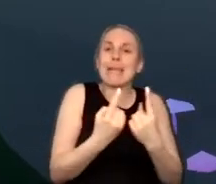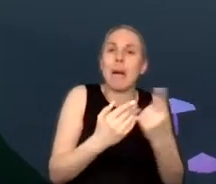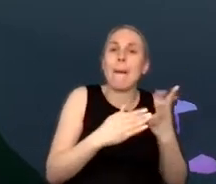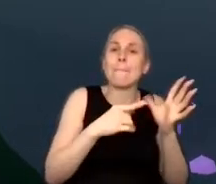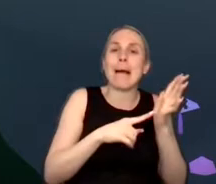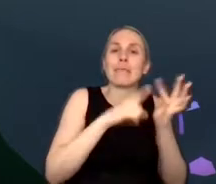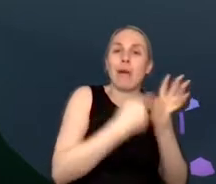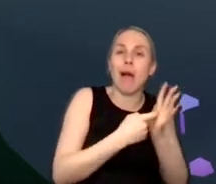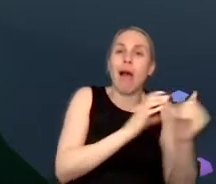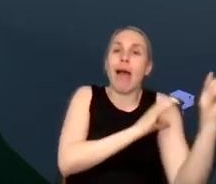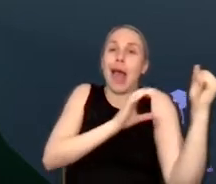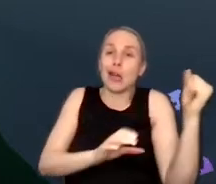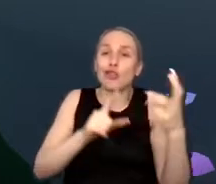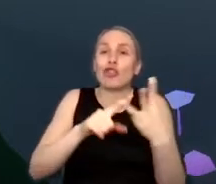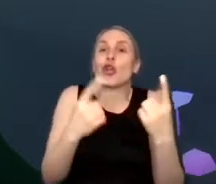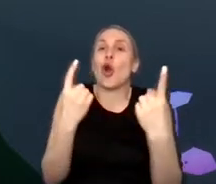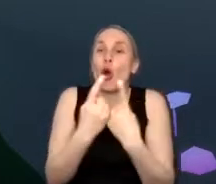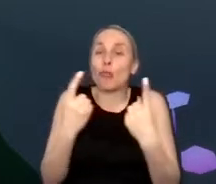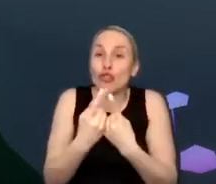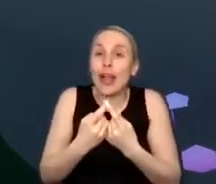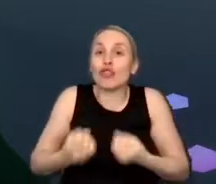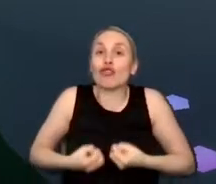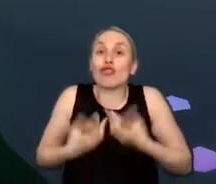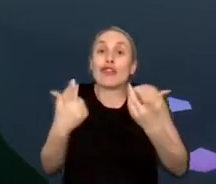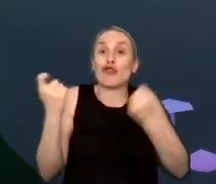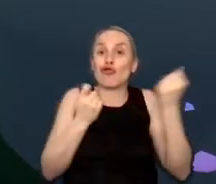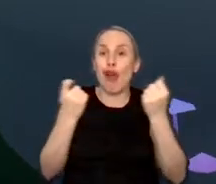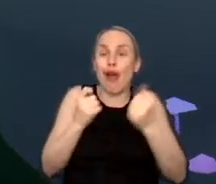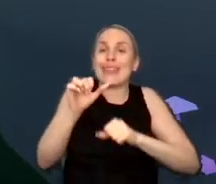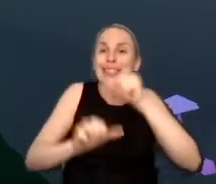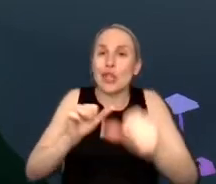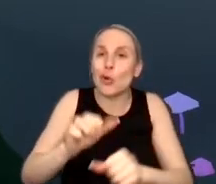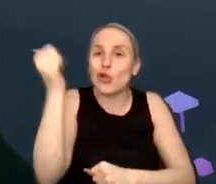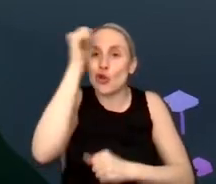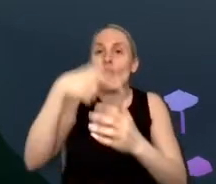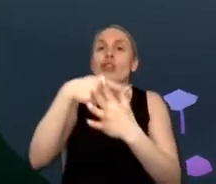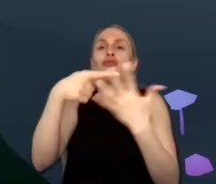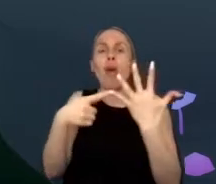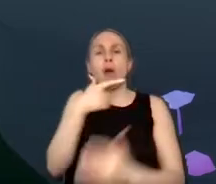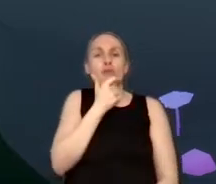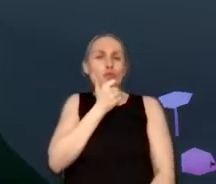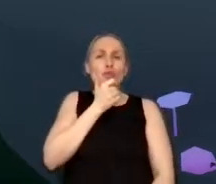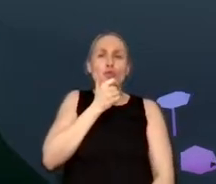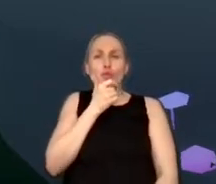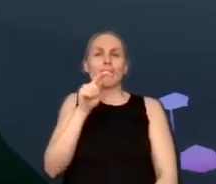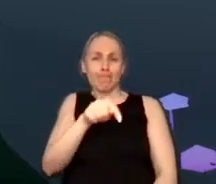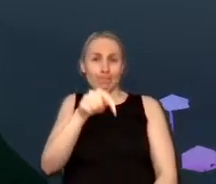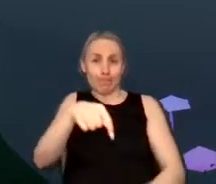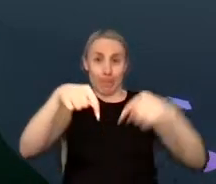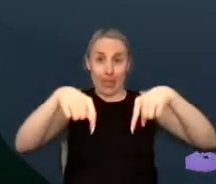sequence, and knowledge. And like even in throughout the production of this process, I definitely was thinking a lot about like gestures and sequence, and just like